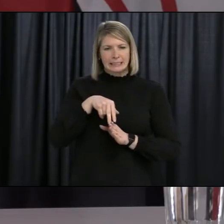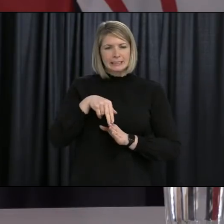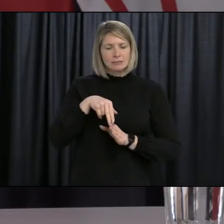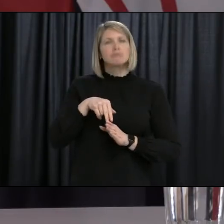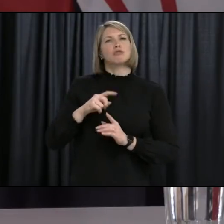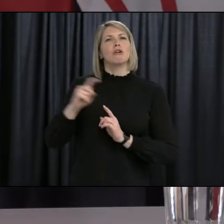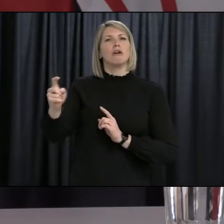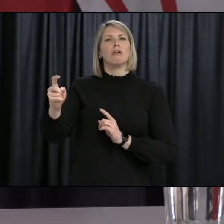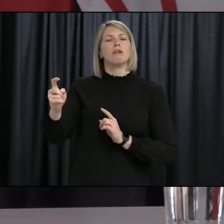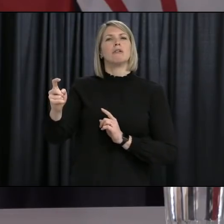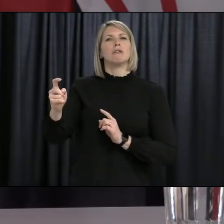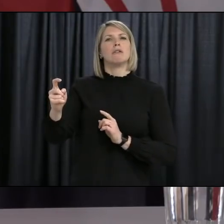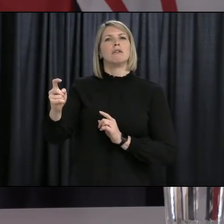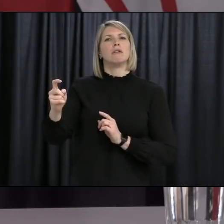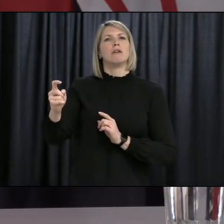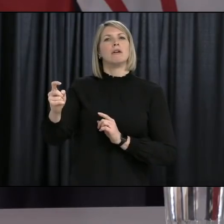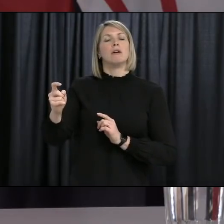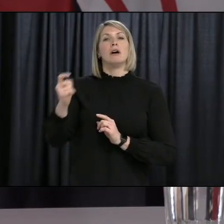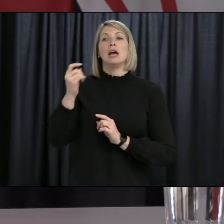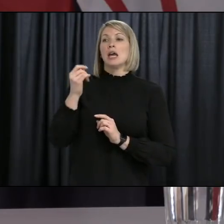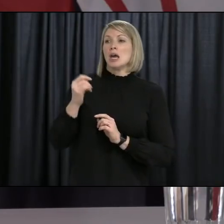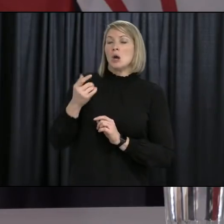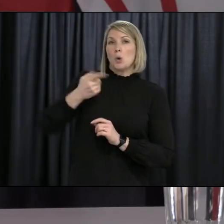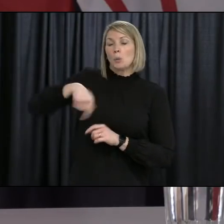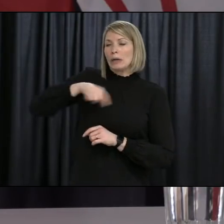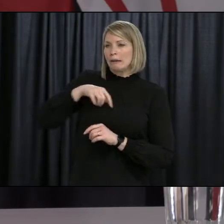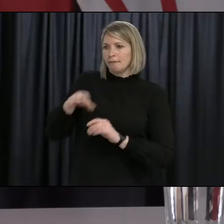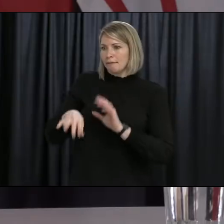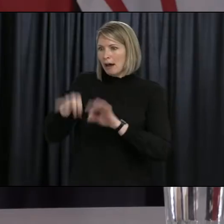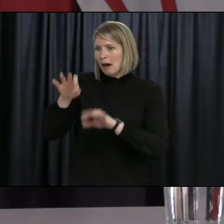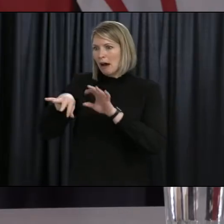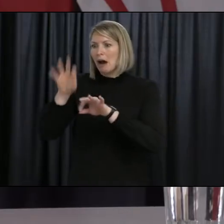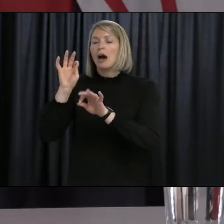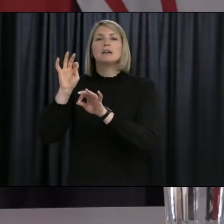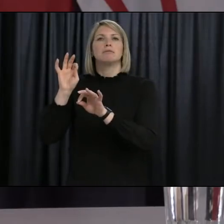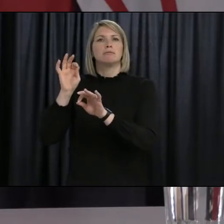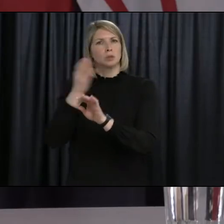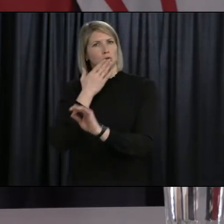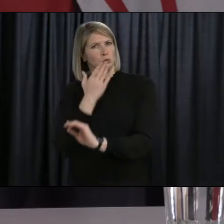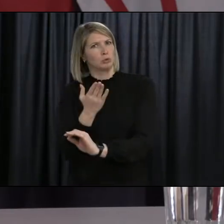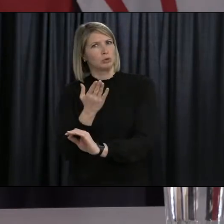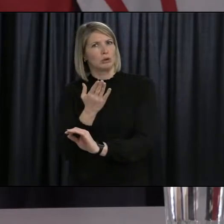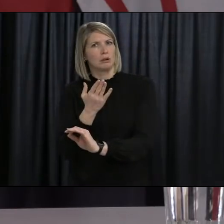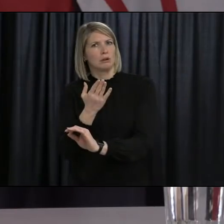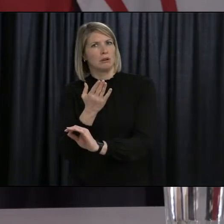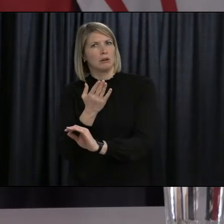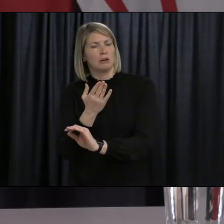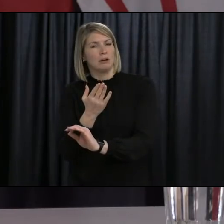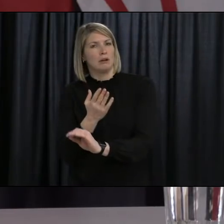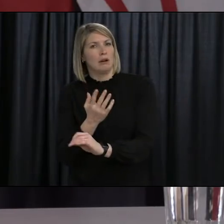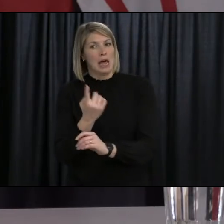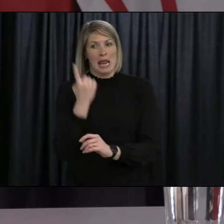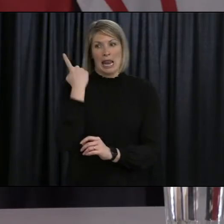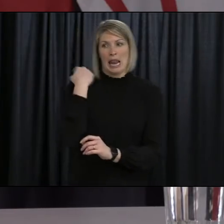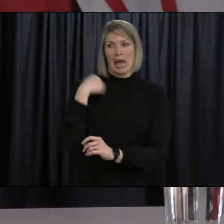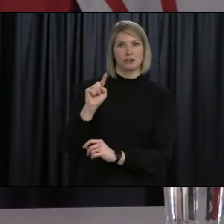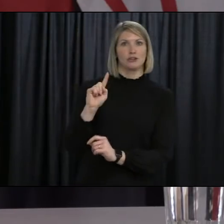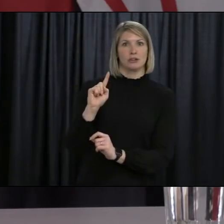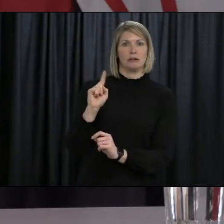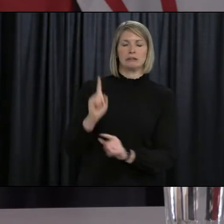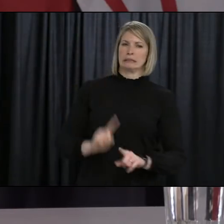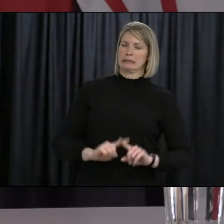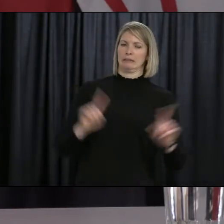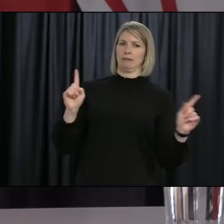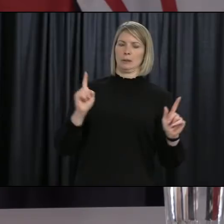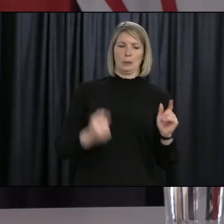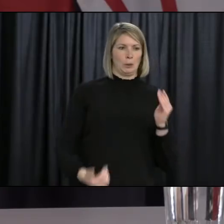thing. This goes a long ways to trying to contain this. We're in a very different place than we were a year ago. Dr.